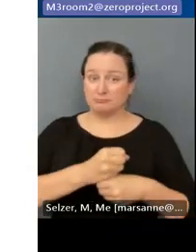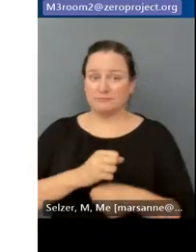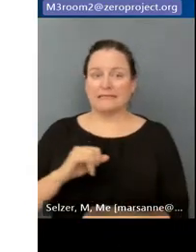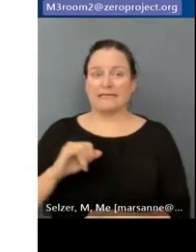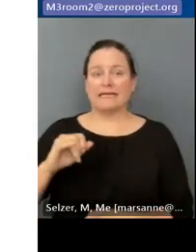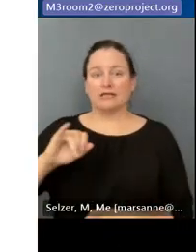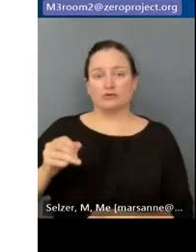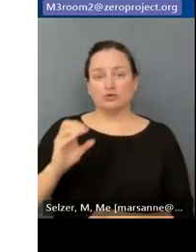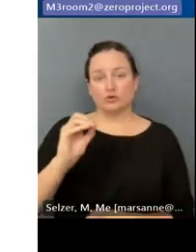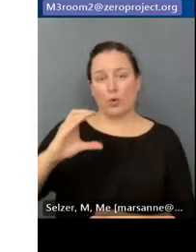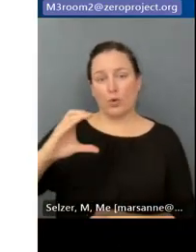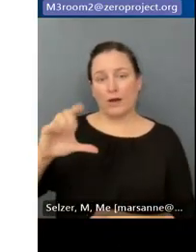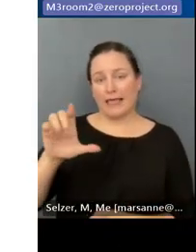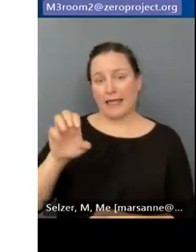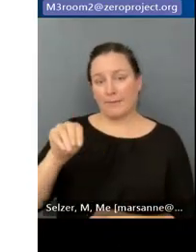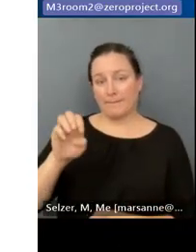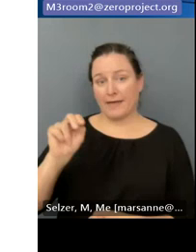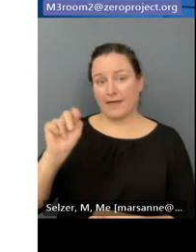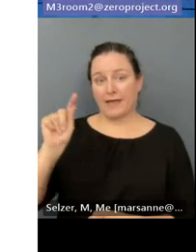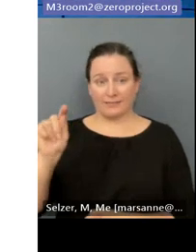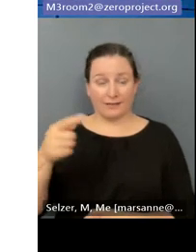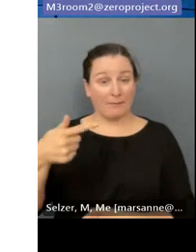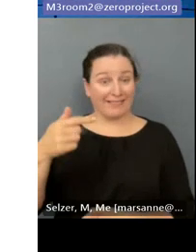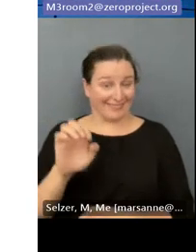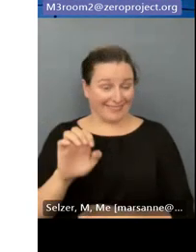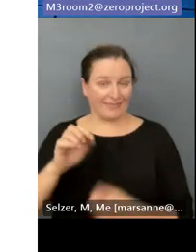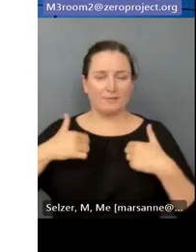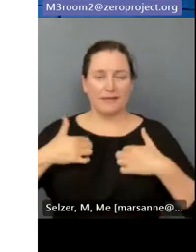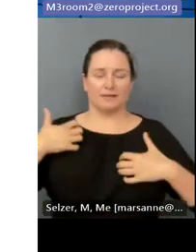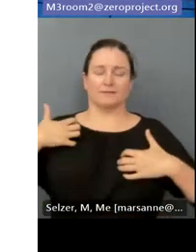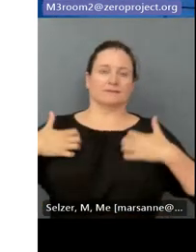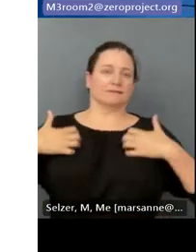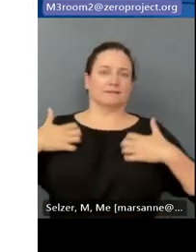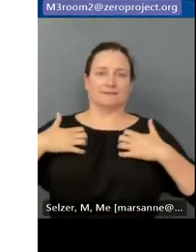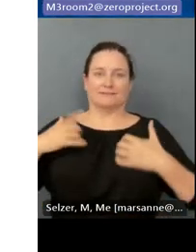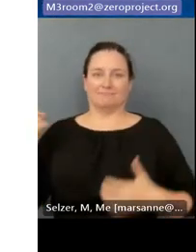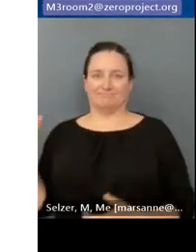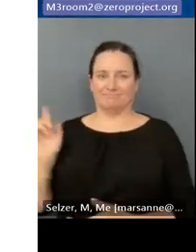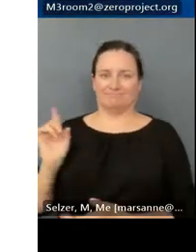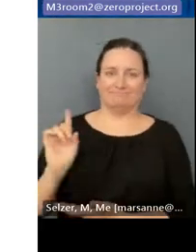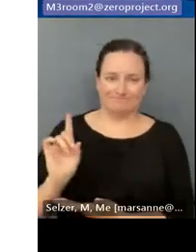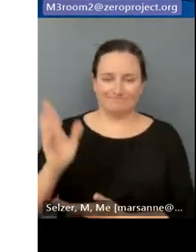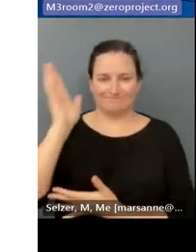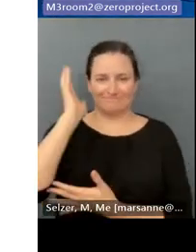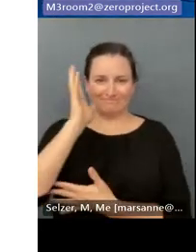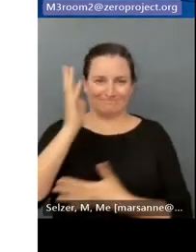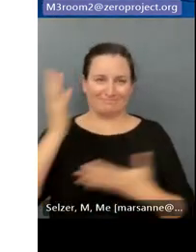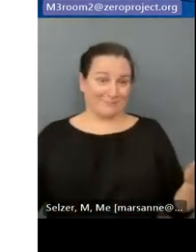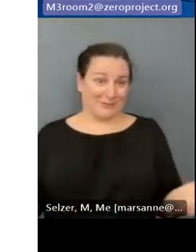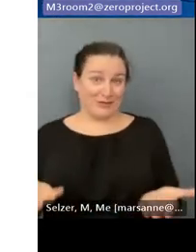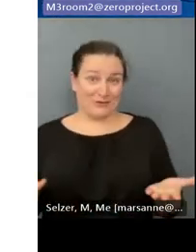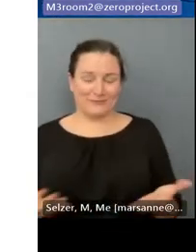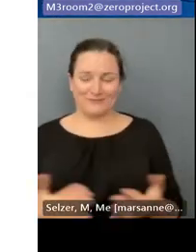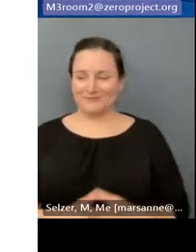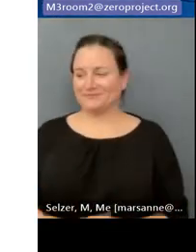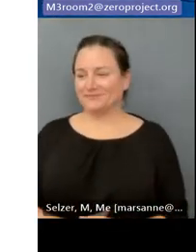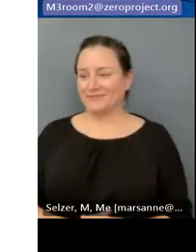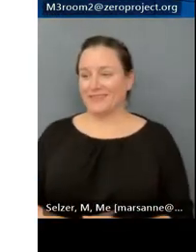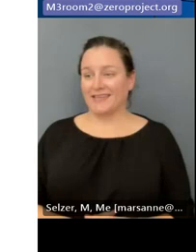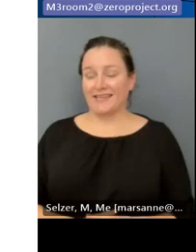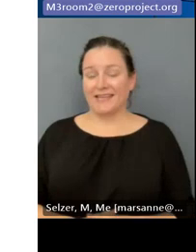black pleasure, it's a big pleasure to be here to share our experience for you. I learned a lot in the last